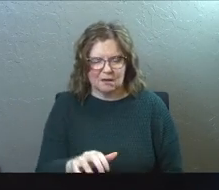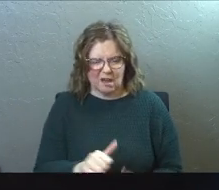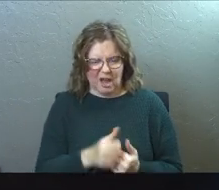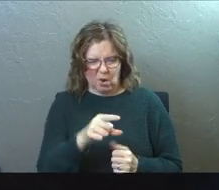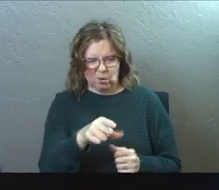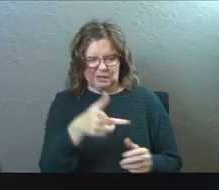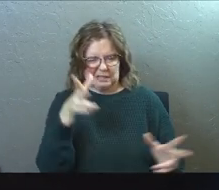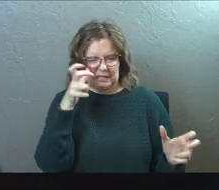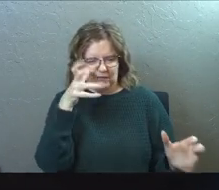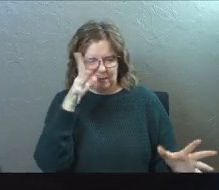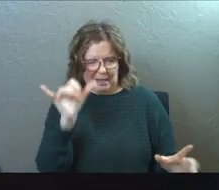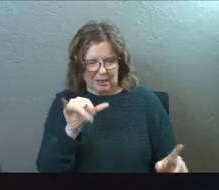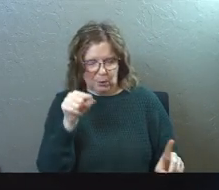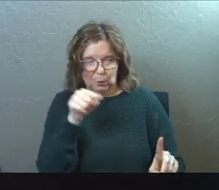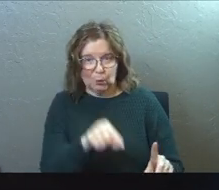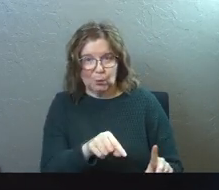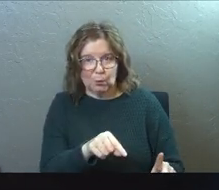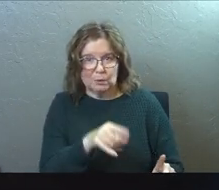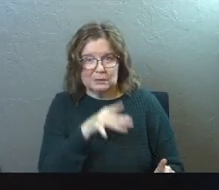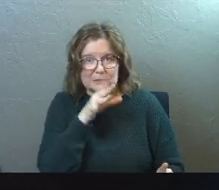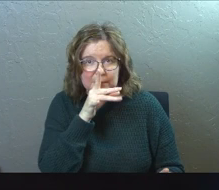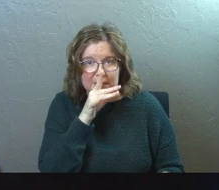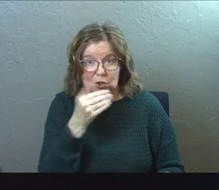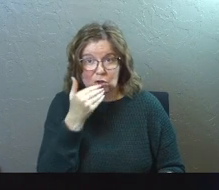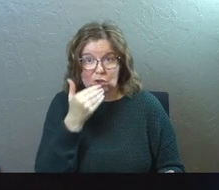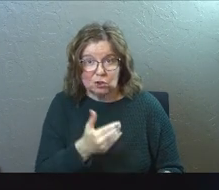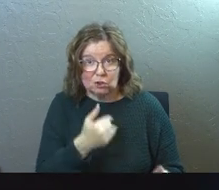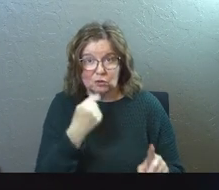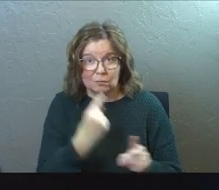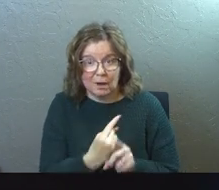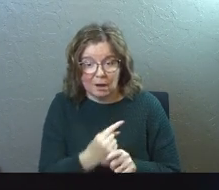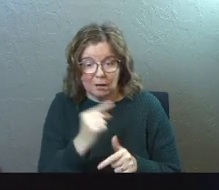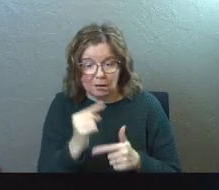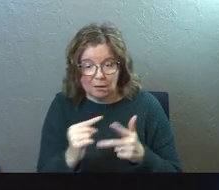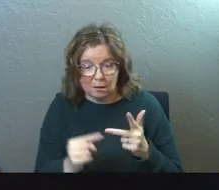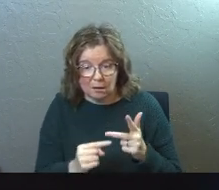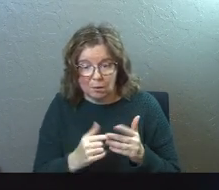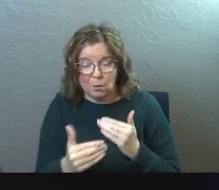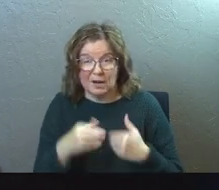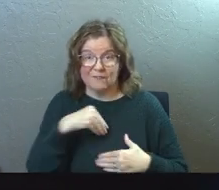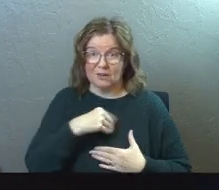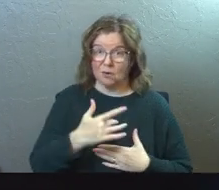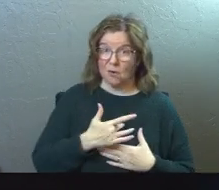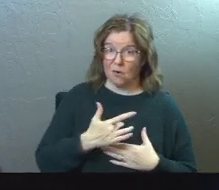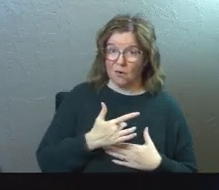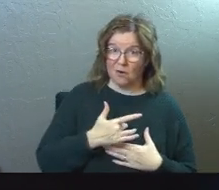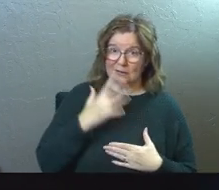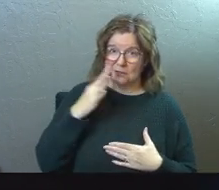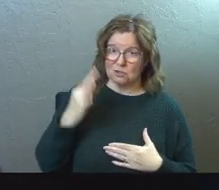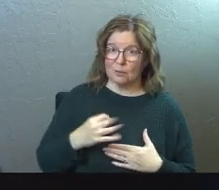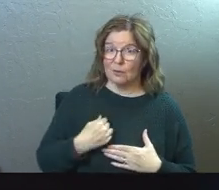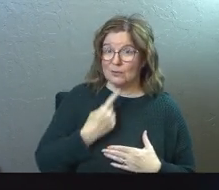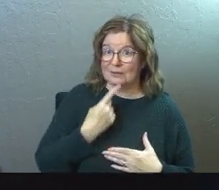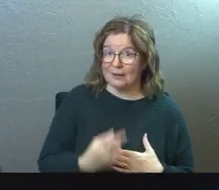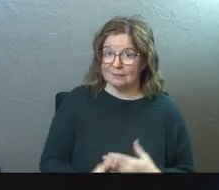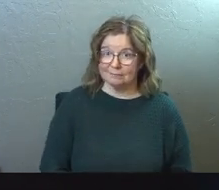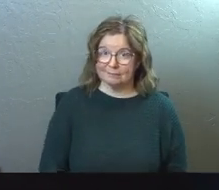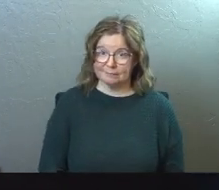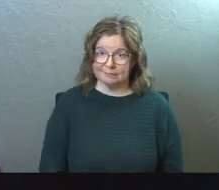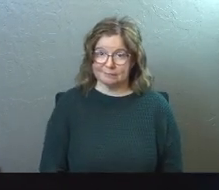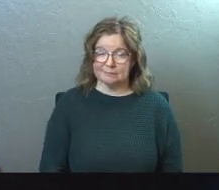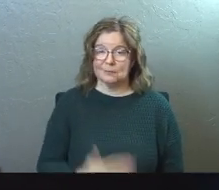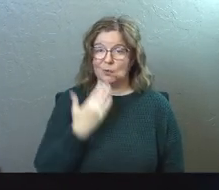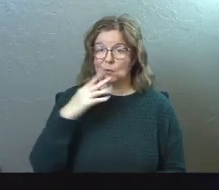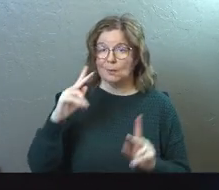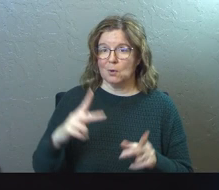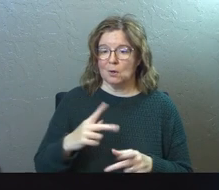How could evil men like you speak what is good and right? For whatever is in your heart determines what you say. A